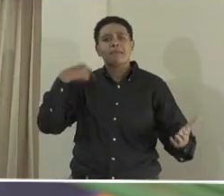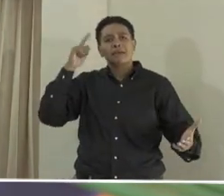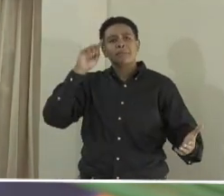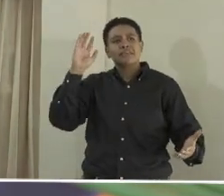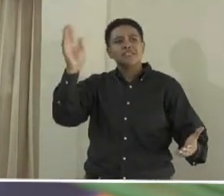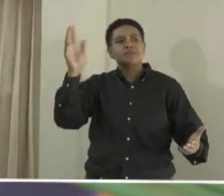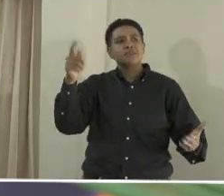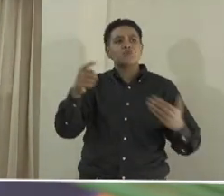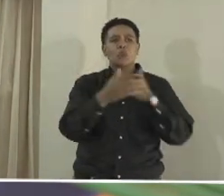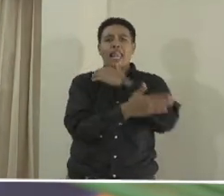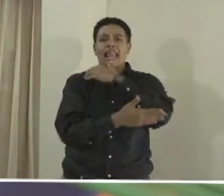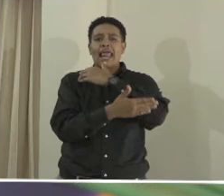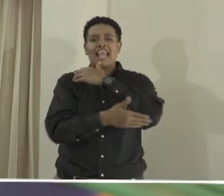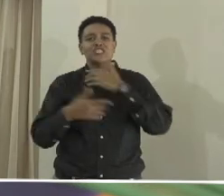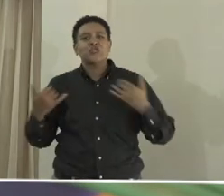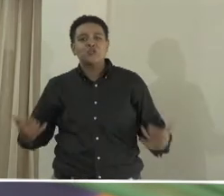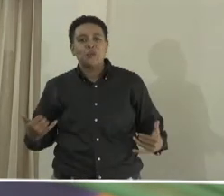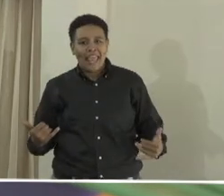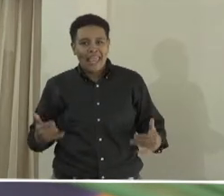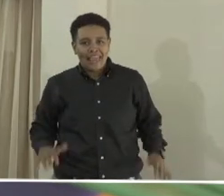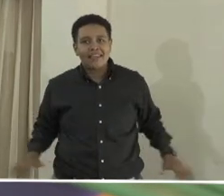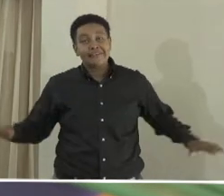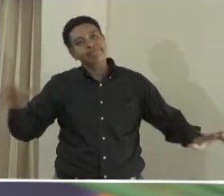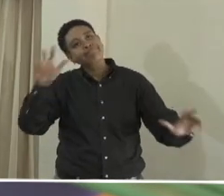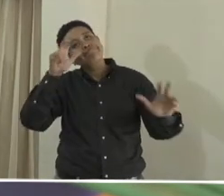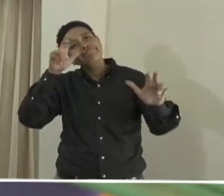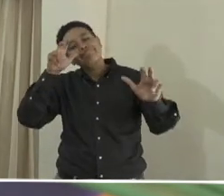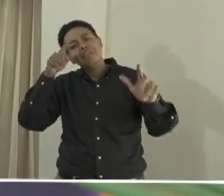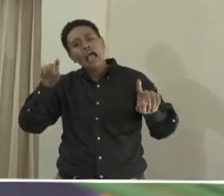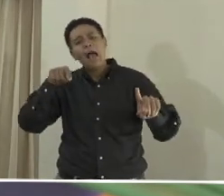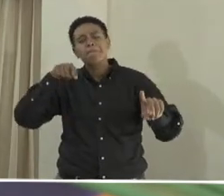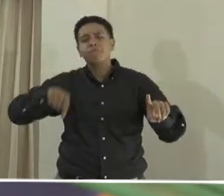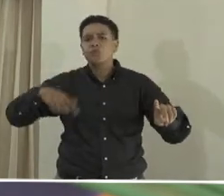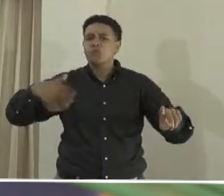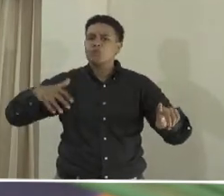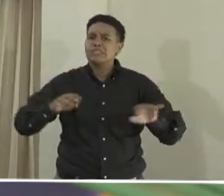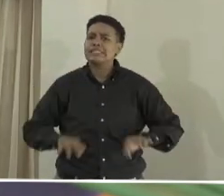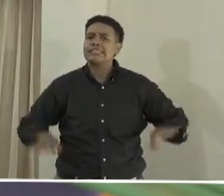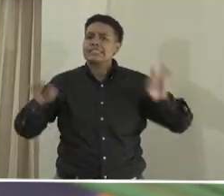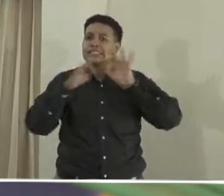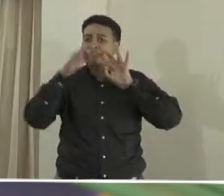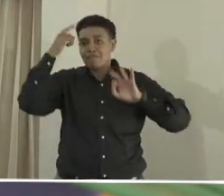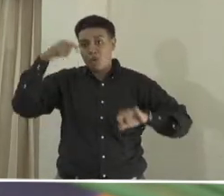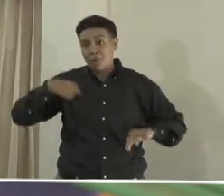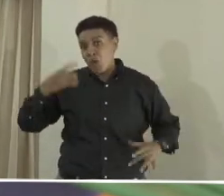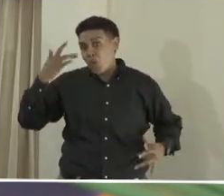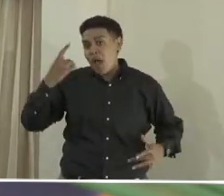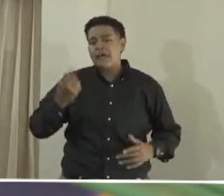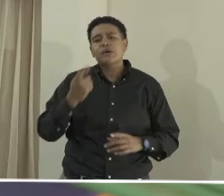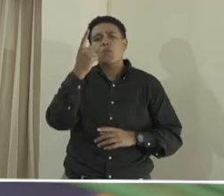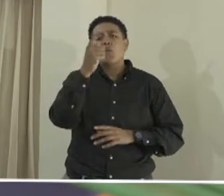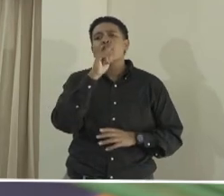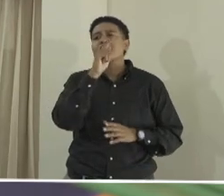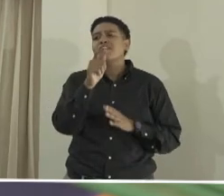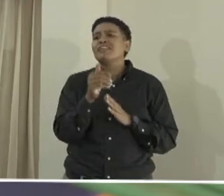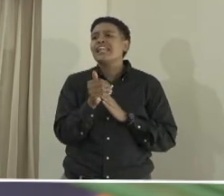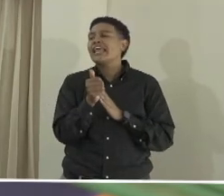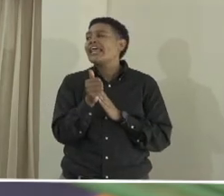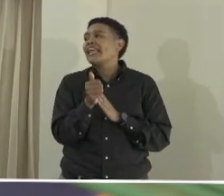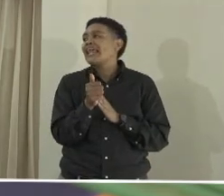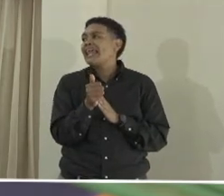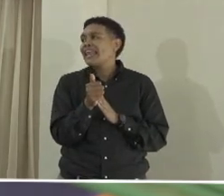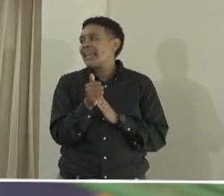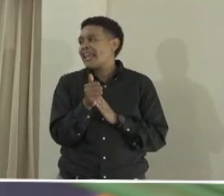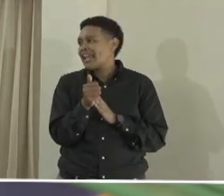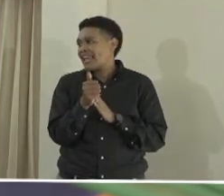to the nation on this day. This is significant for me because one of the leading persons